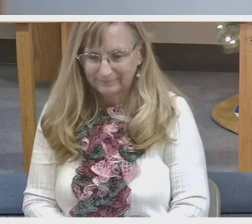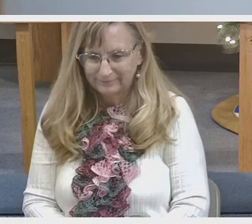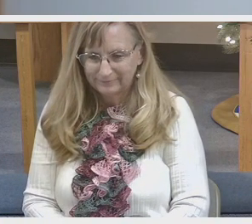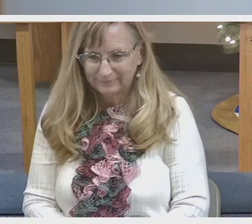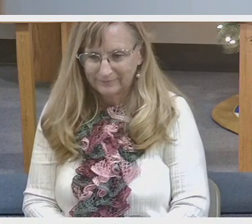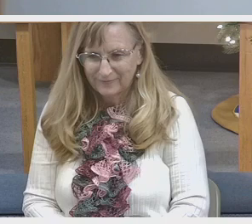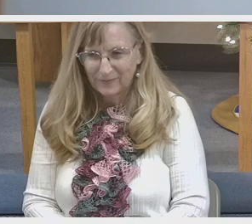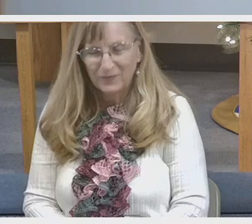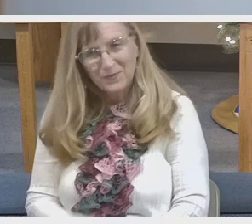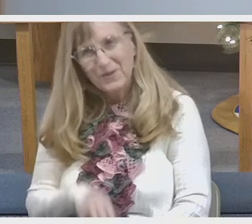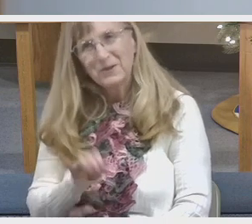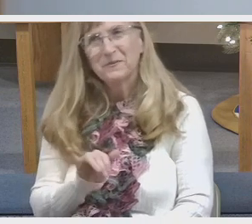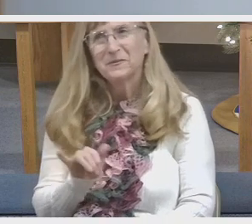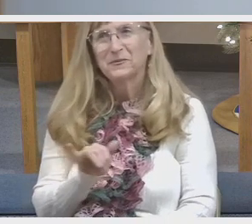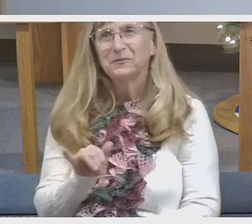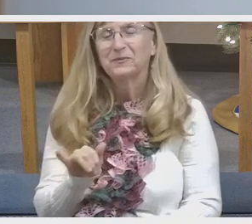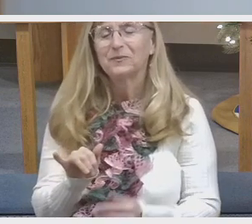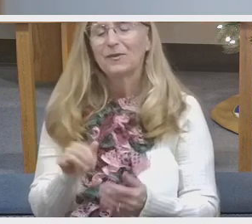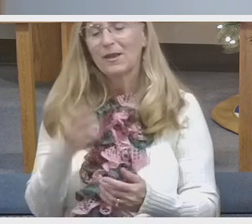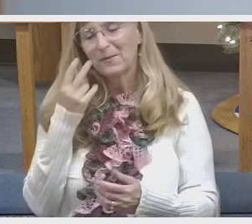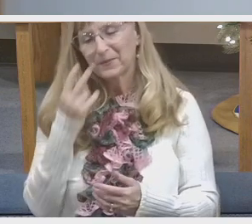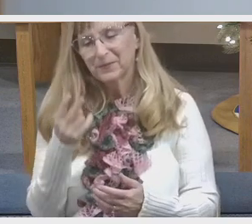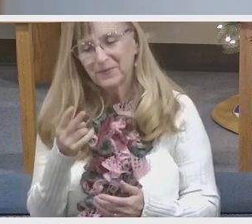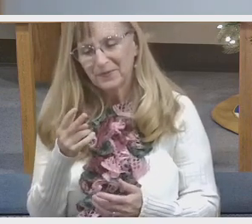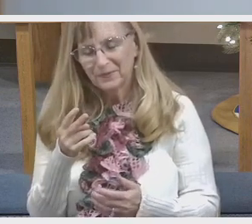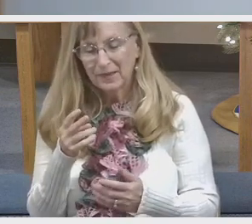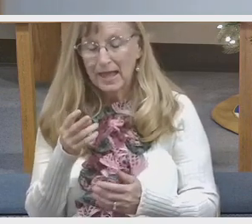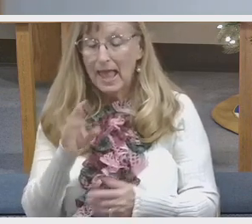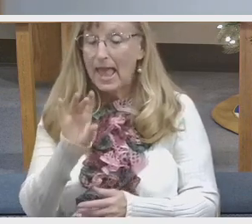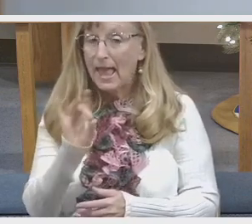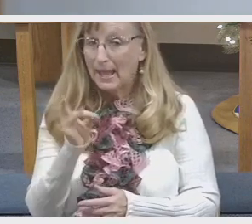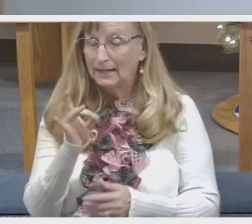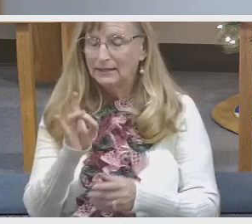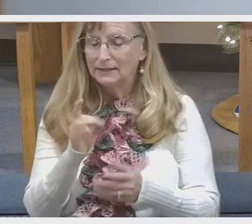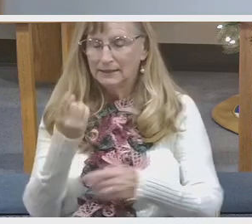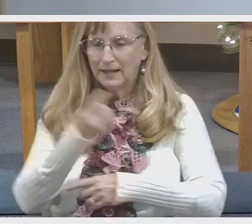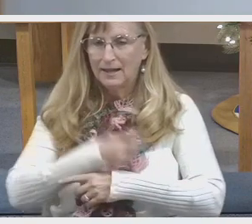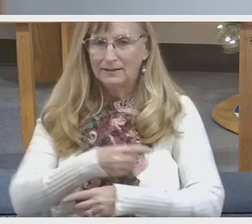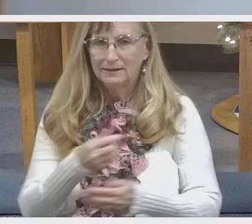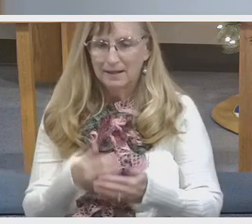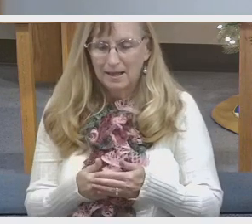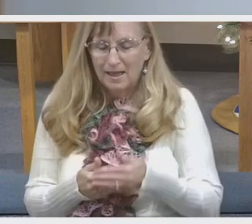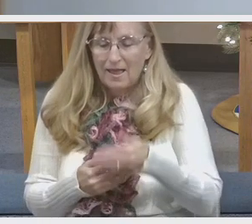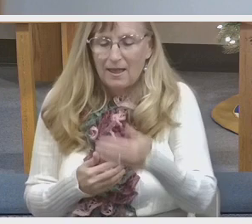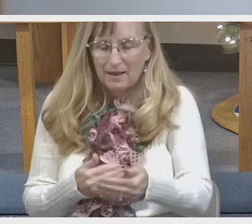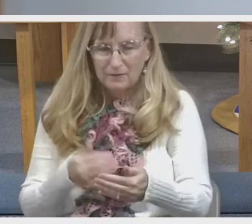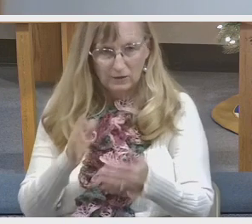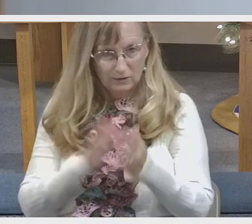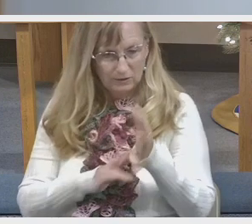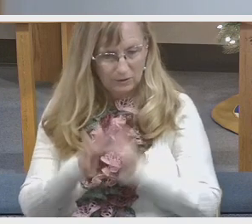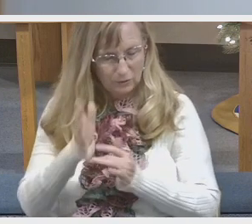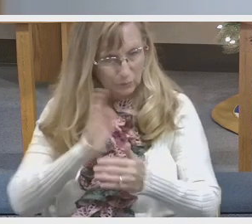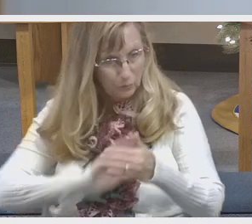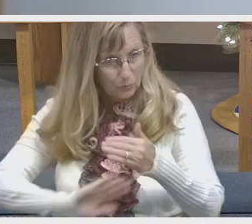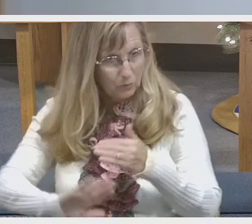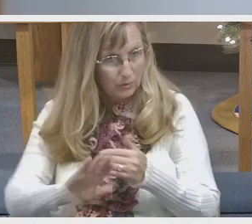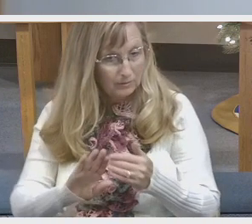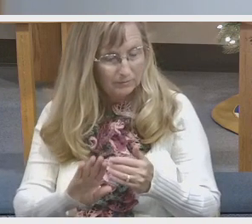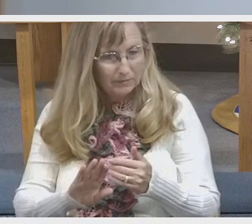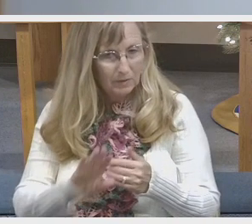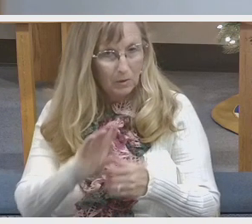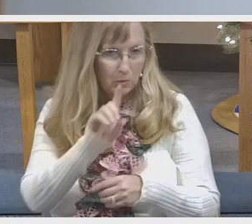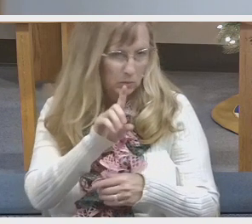And so too, as we look at this 8 days after Jesus' birth, we would say